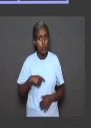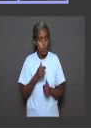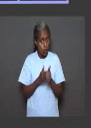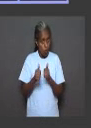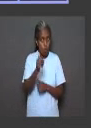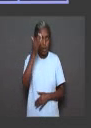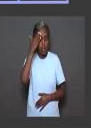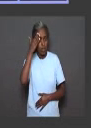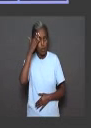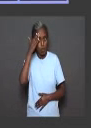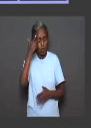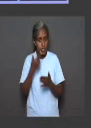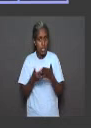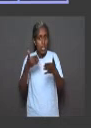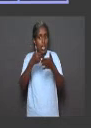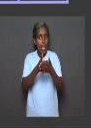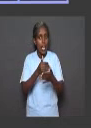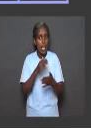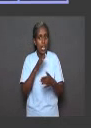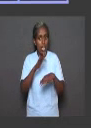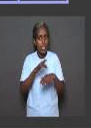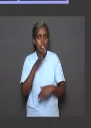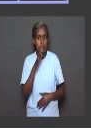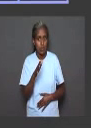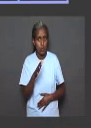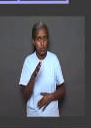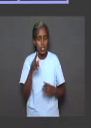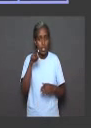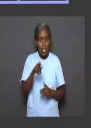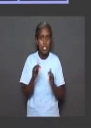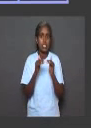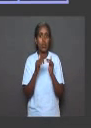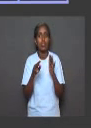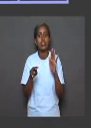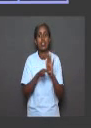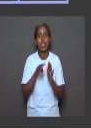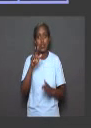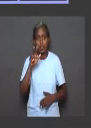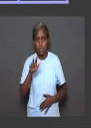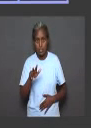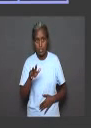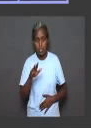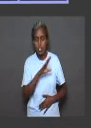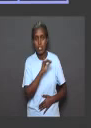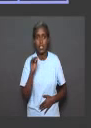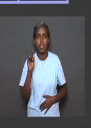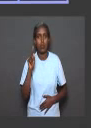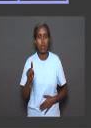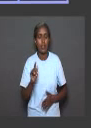know there are asymptotes at x equals negative 3 and